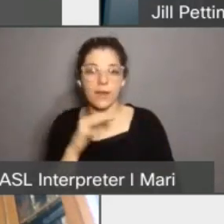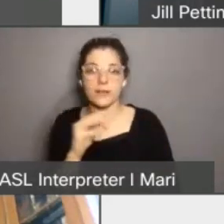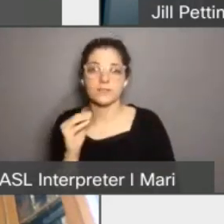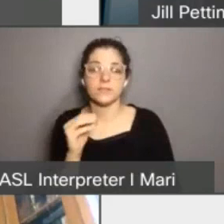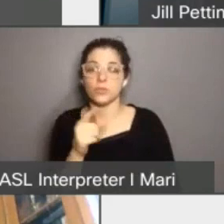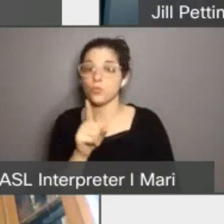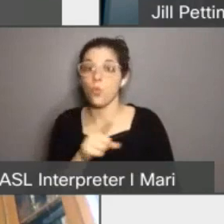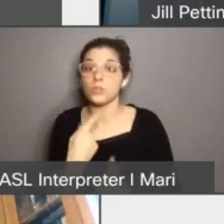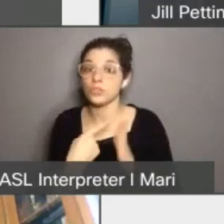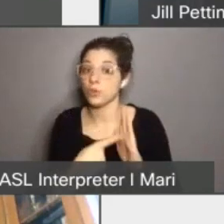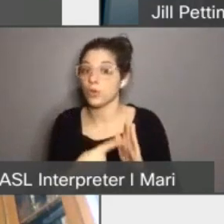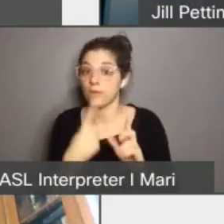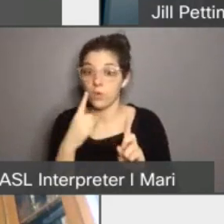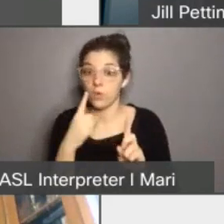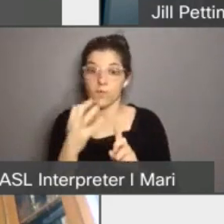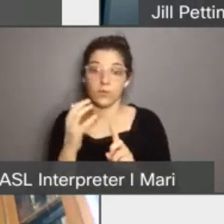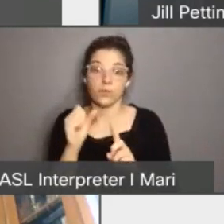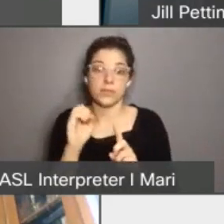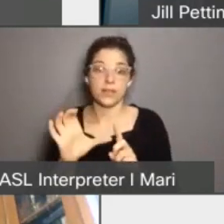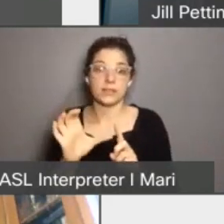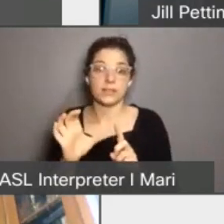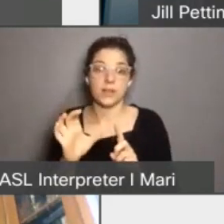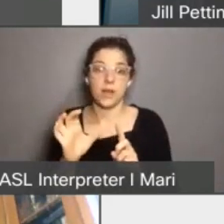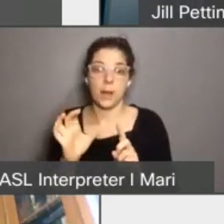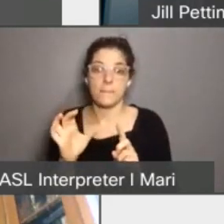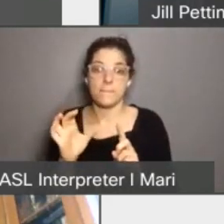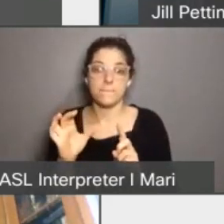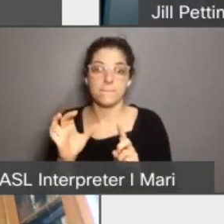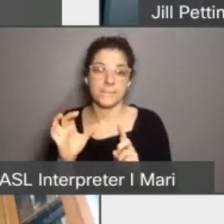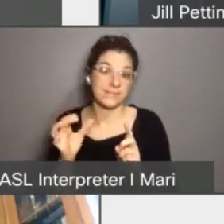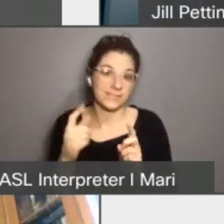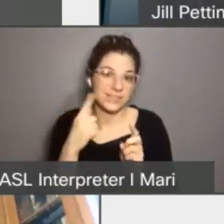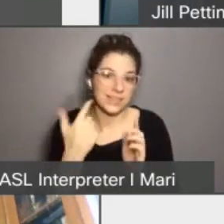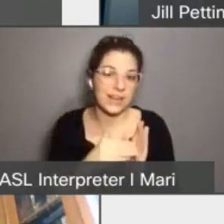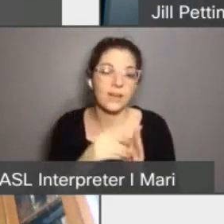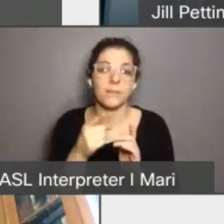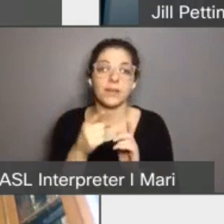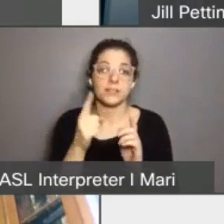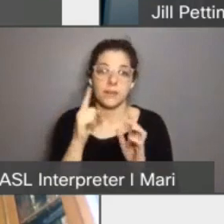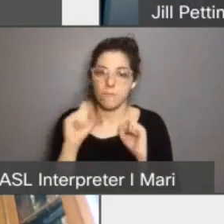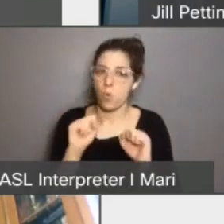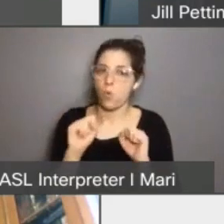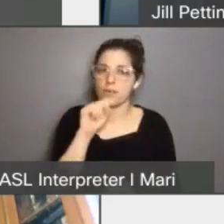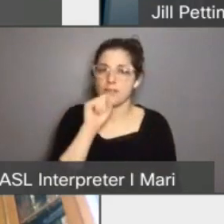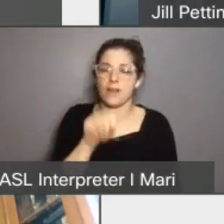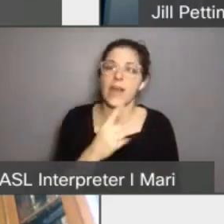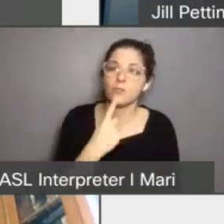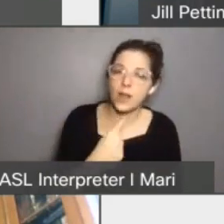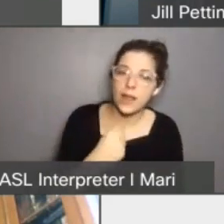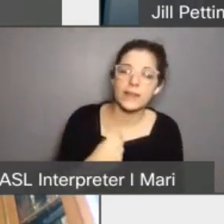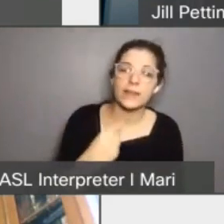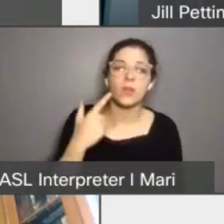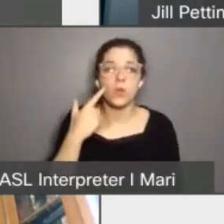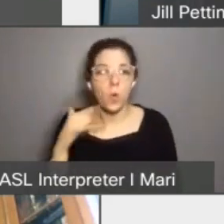though you only showed it for a couple seconds, I was gonna say you might want to see it again, but it's bold. I love the red. I love the